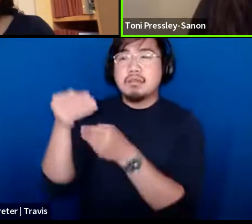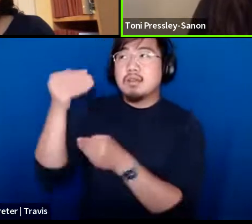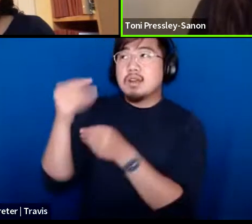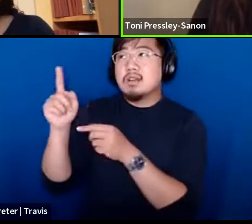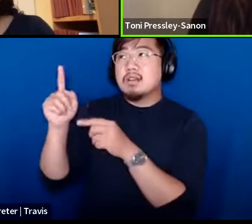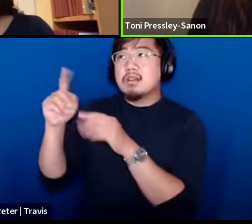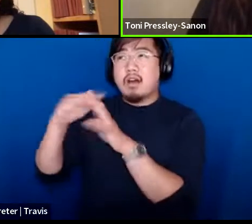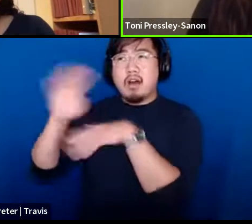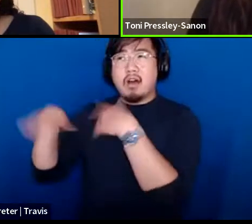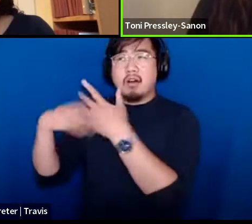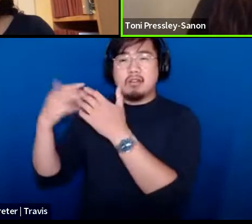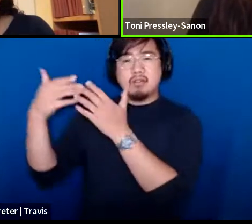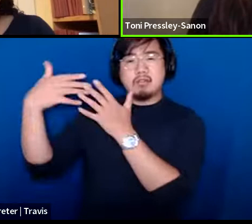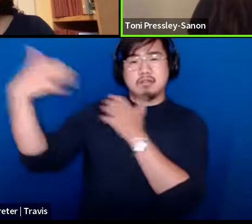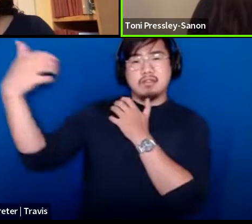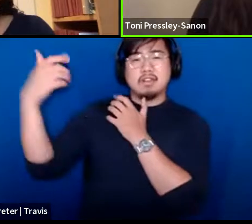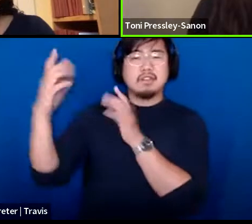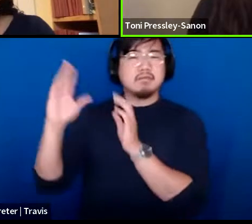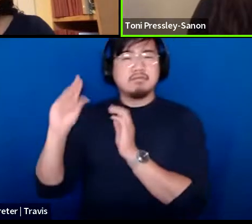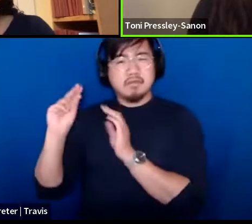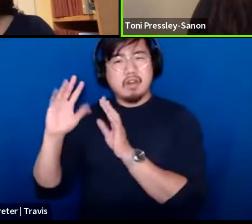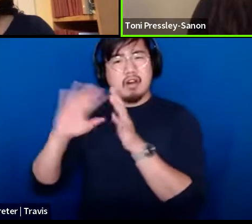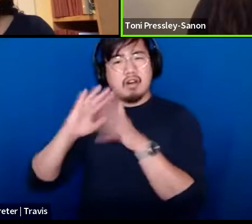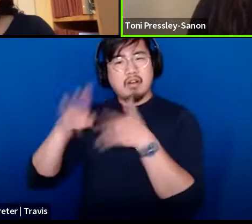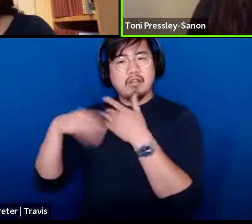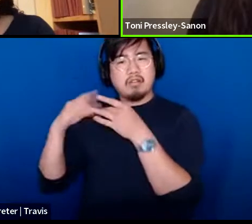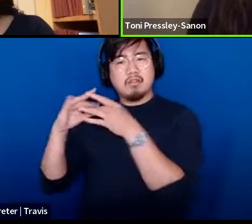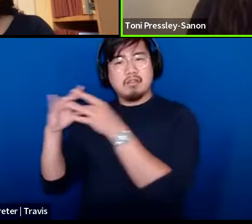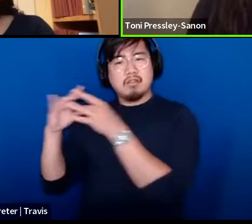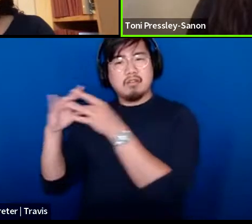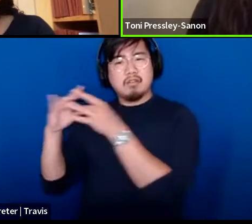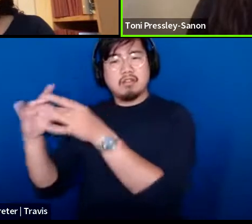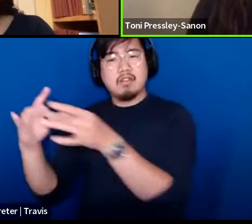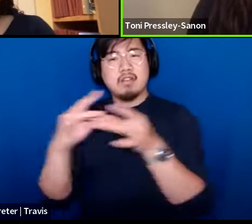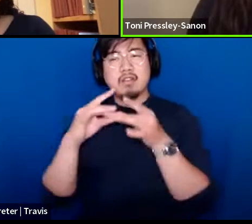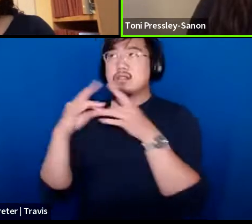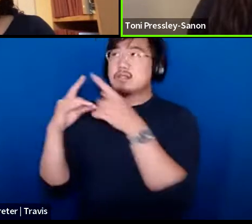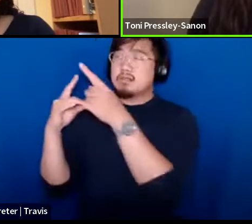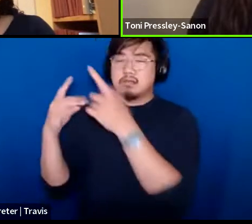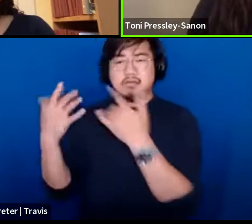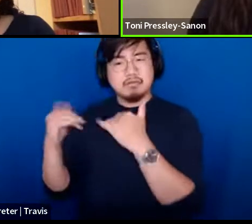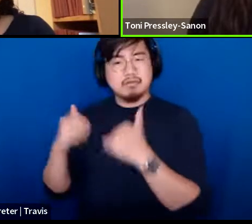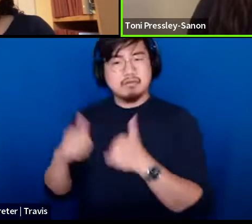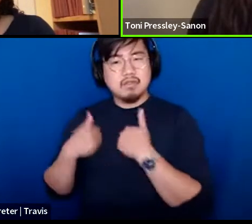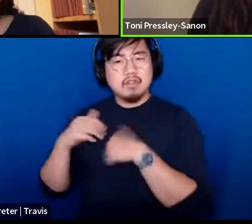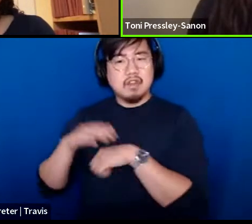wonderful spirits that occupy our earth.